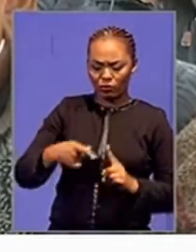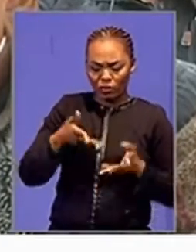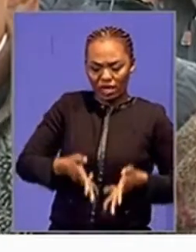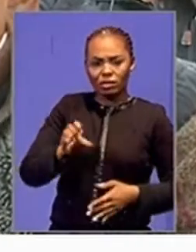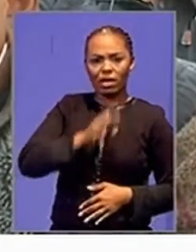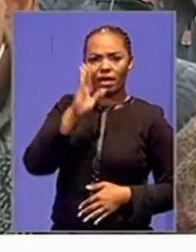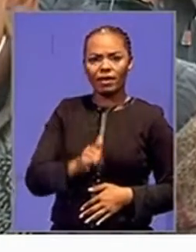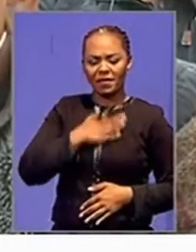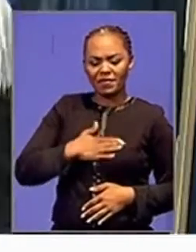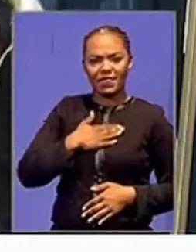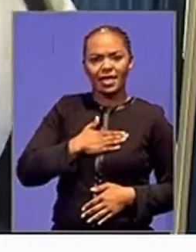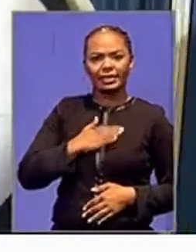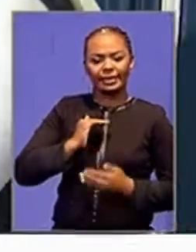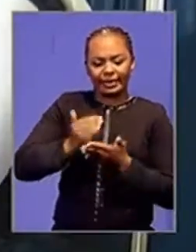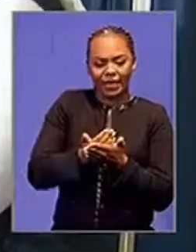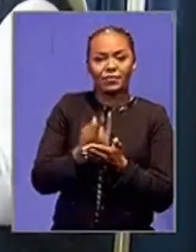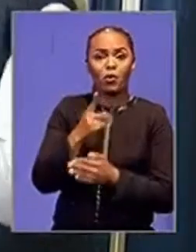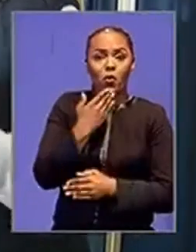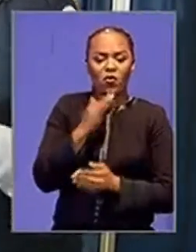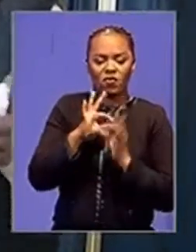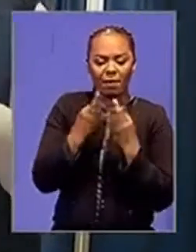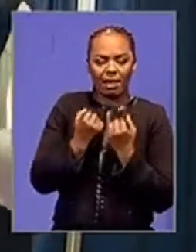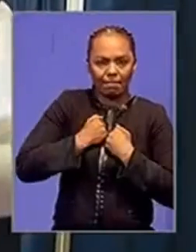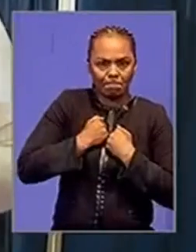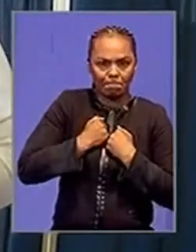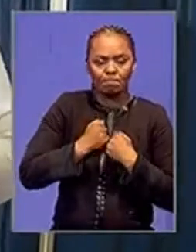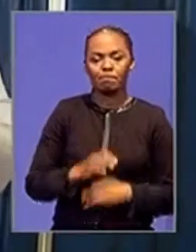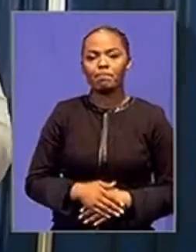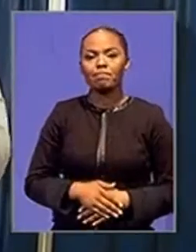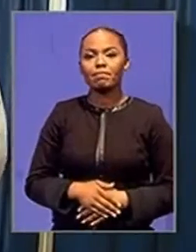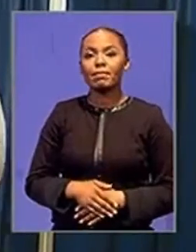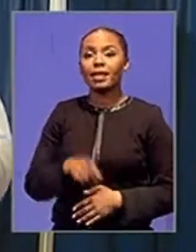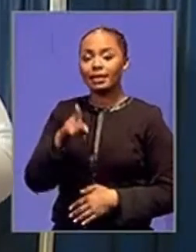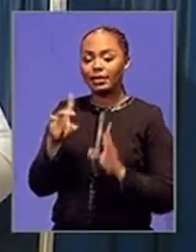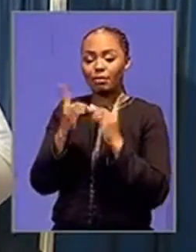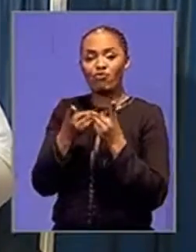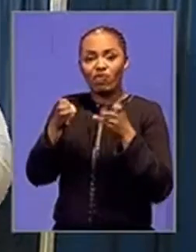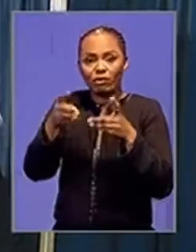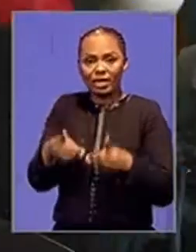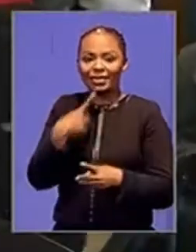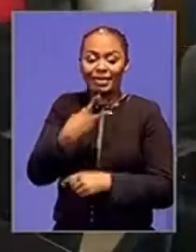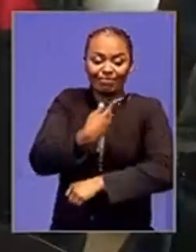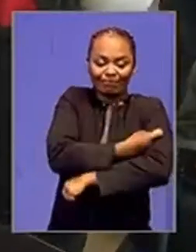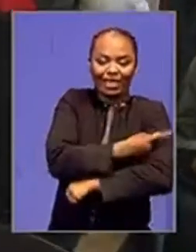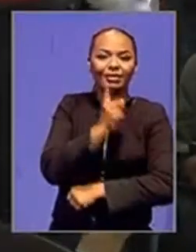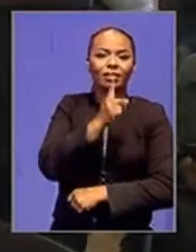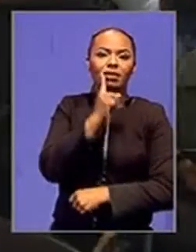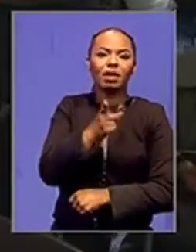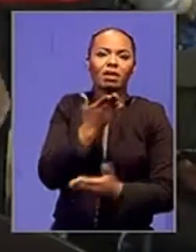safe for my family. Lefapha la thuto ya motheo le re le na le tshepo ya hore ho enta basebeletsi ho tla